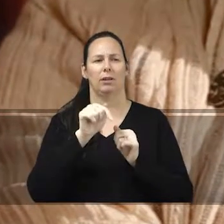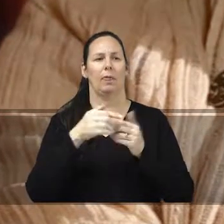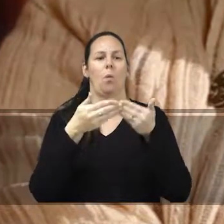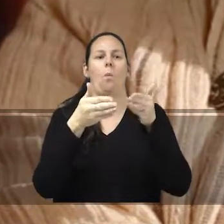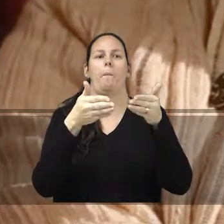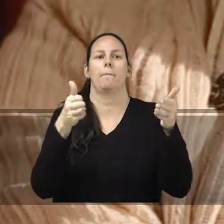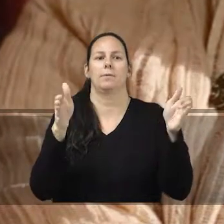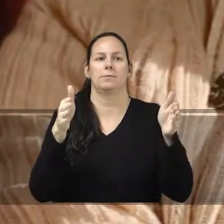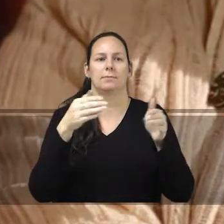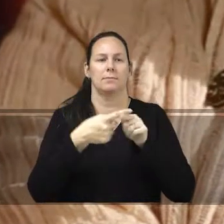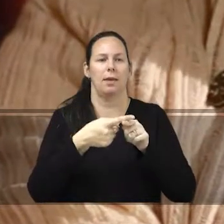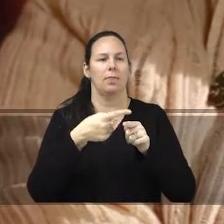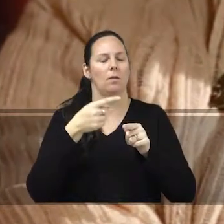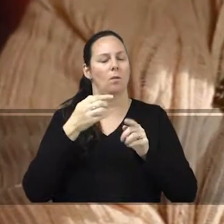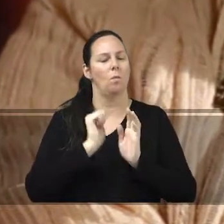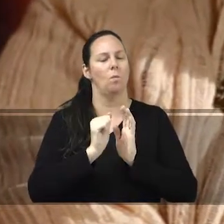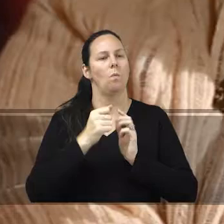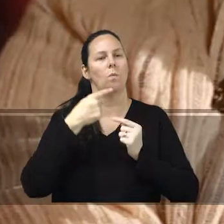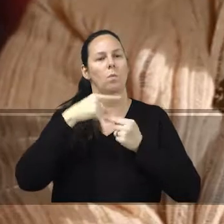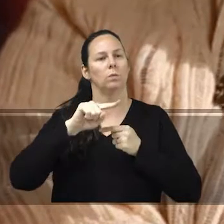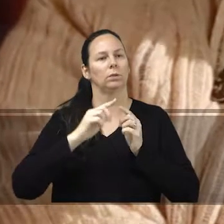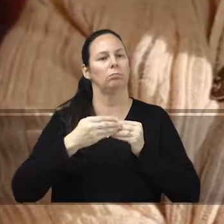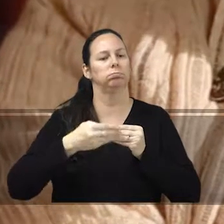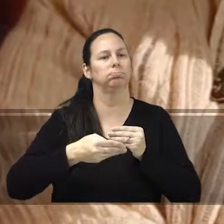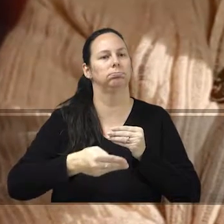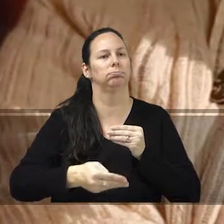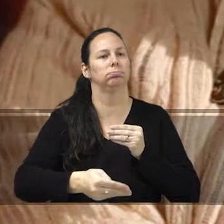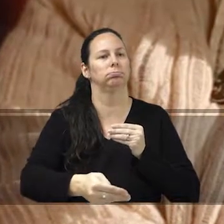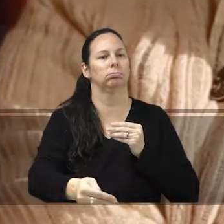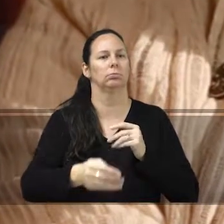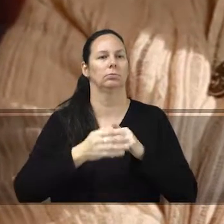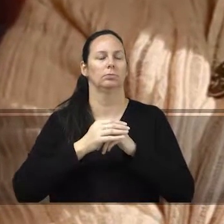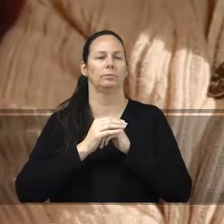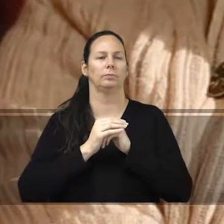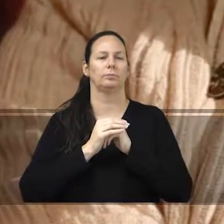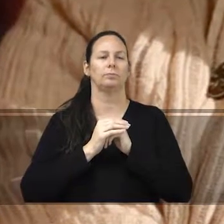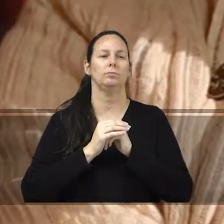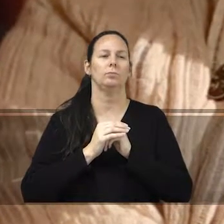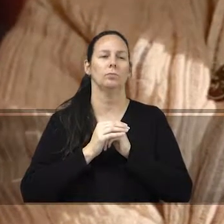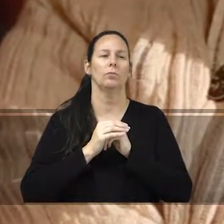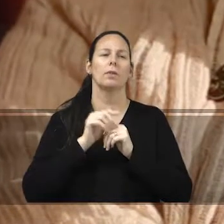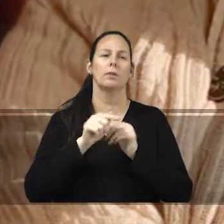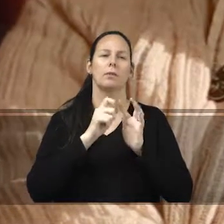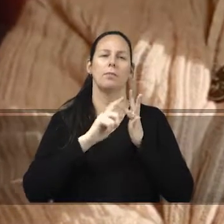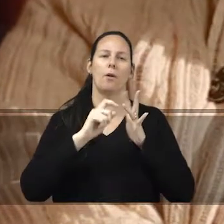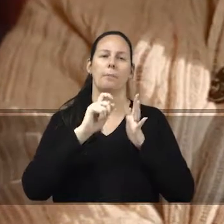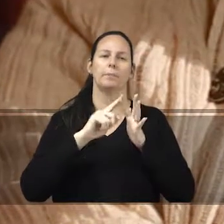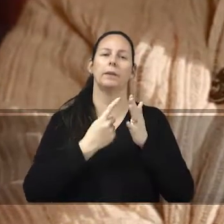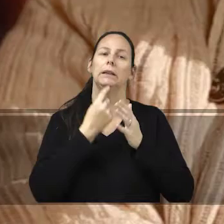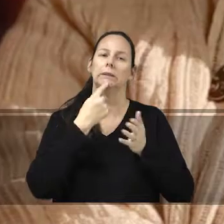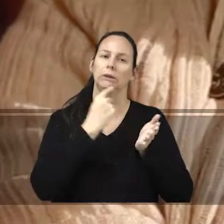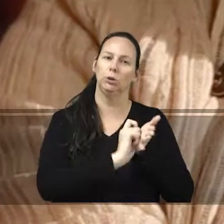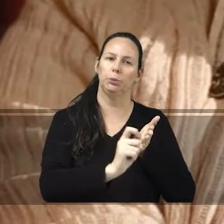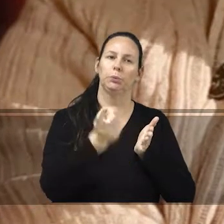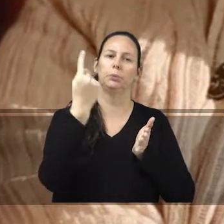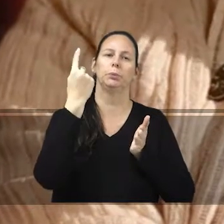openness and their orderliness, and their the Pope had issued